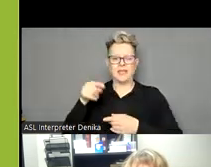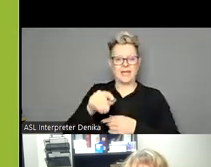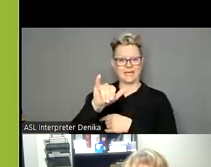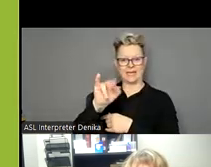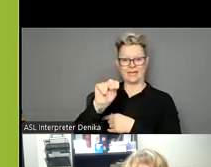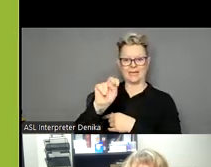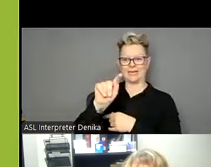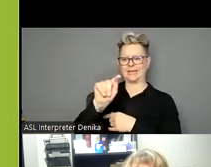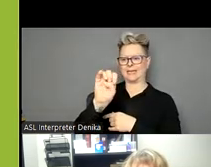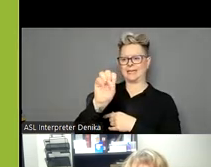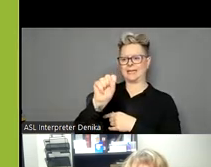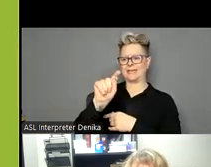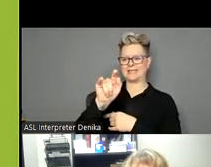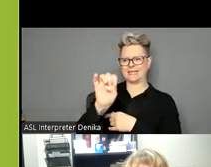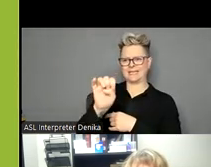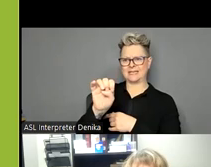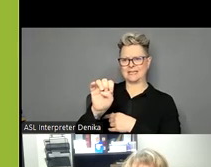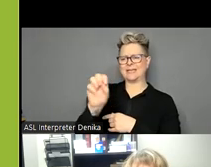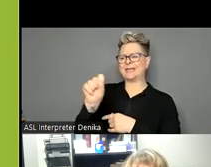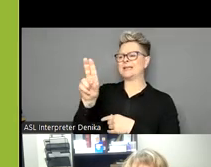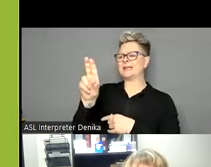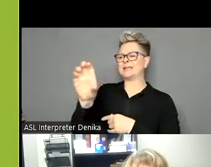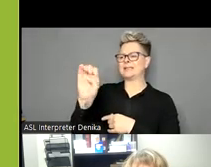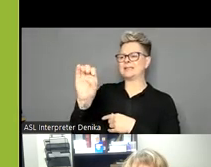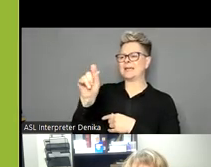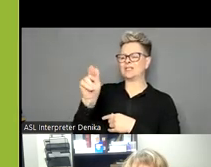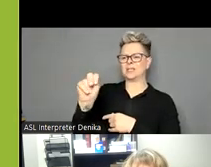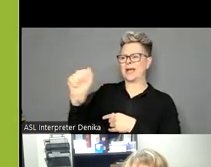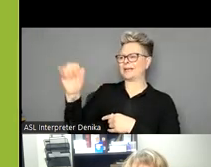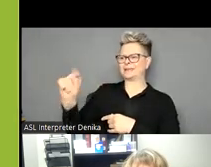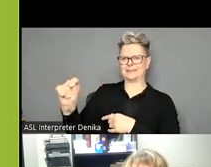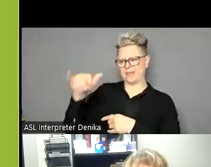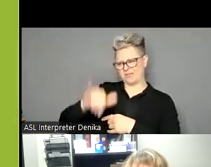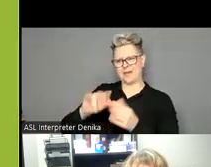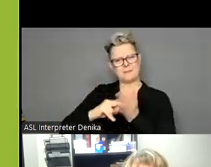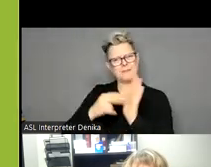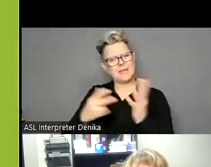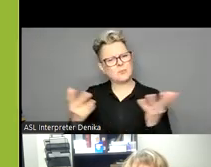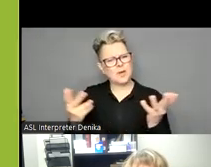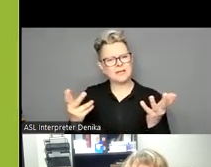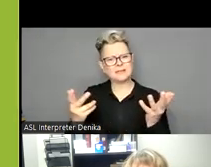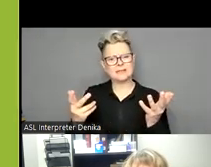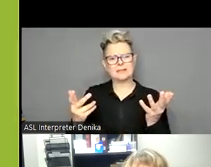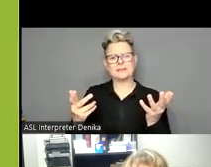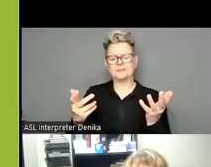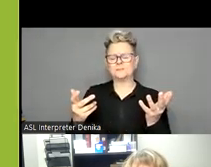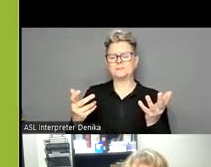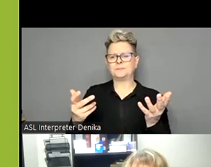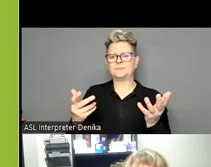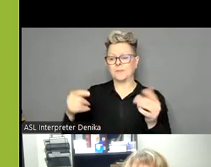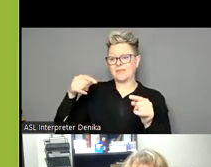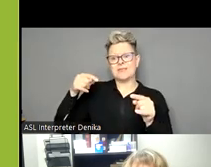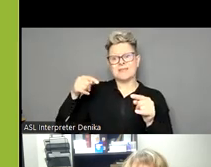Succession Act is how, excuse me, the Intestate Succession Act determines what